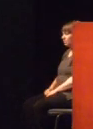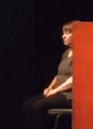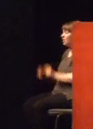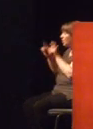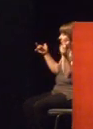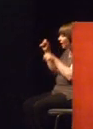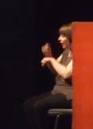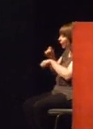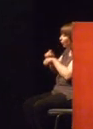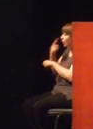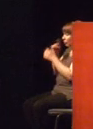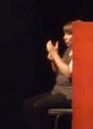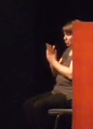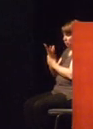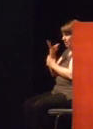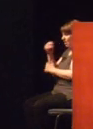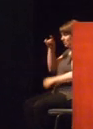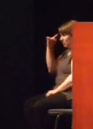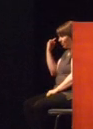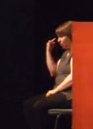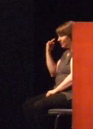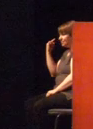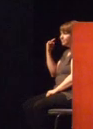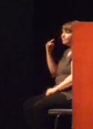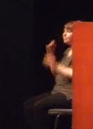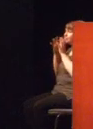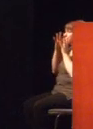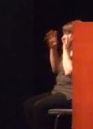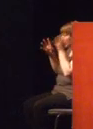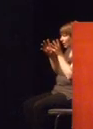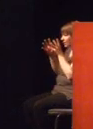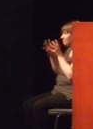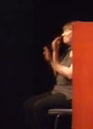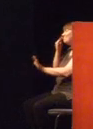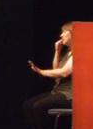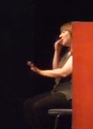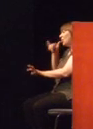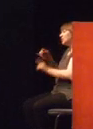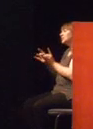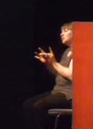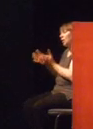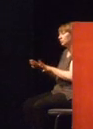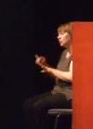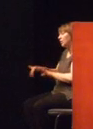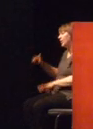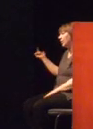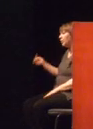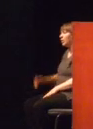big work in the spring and the summer has been to create, and I know this is even worse than the other one,